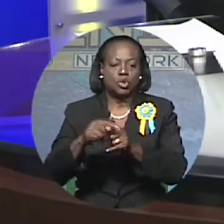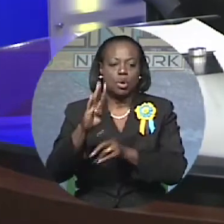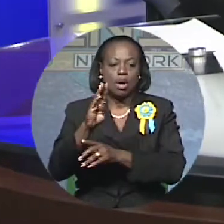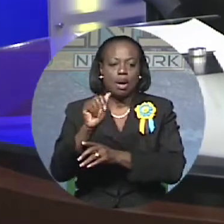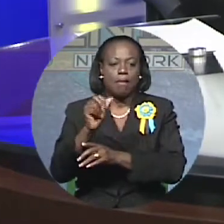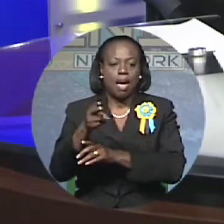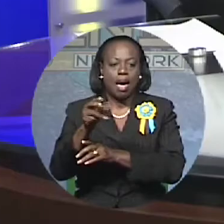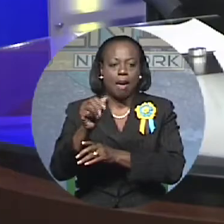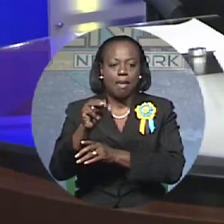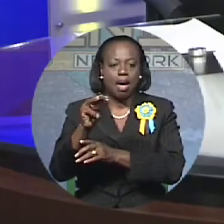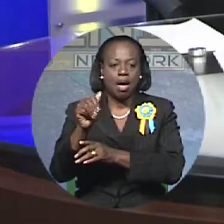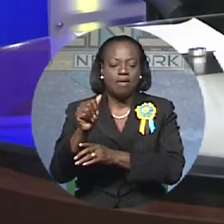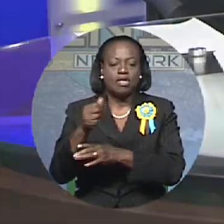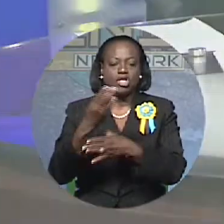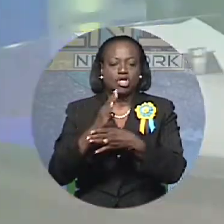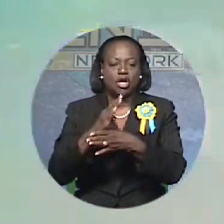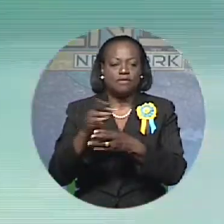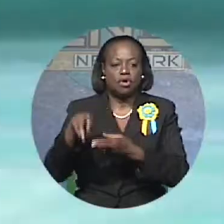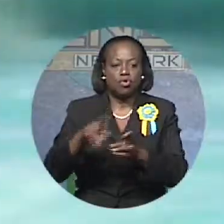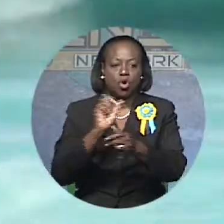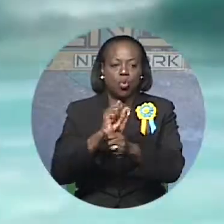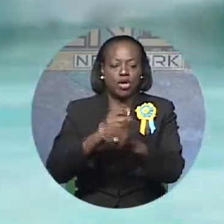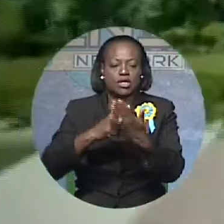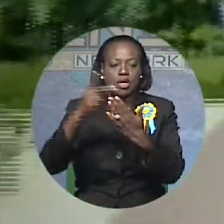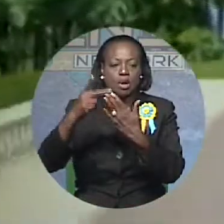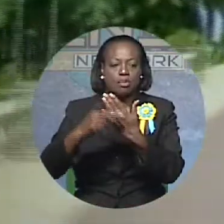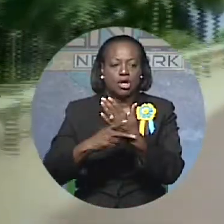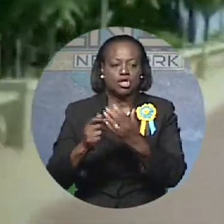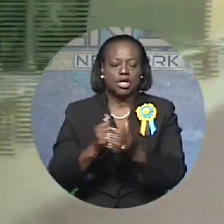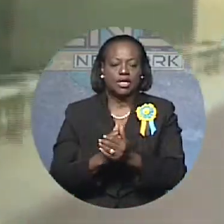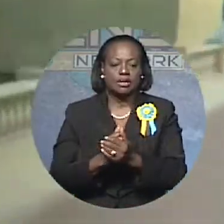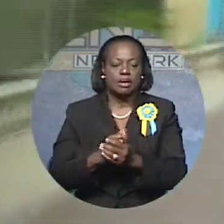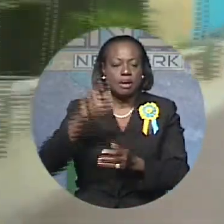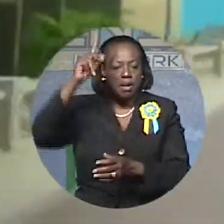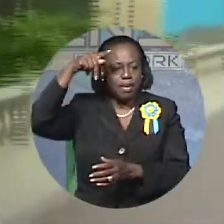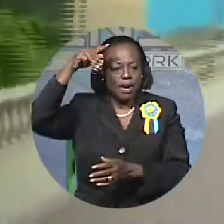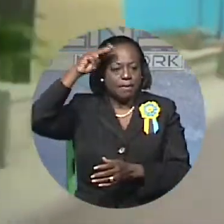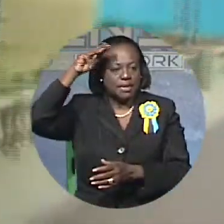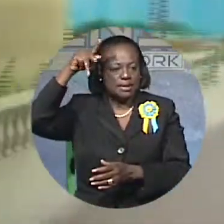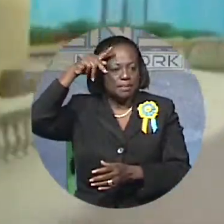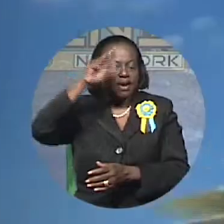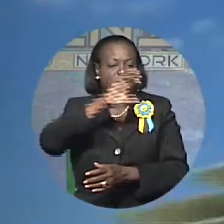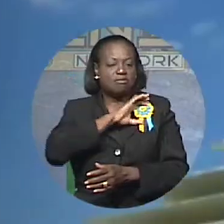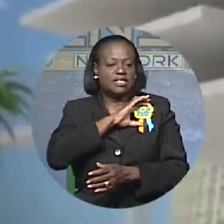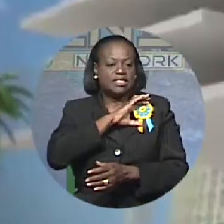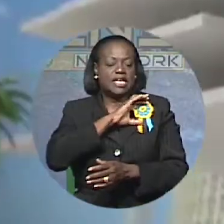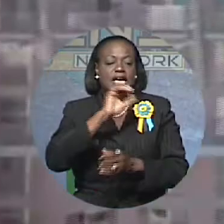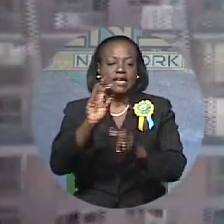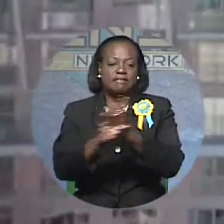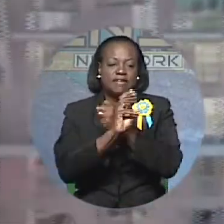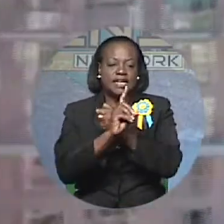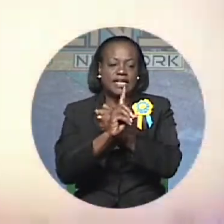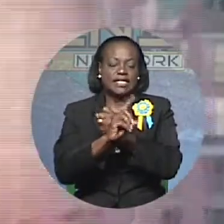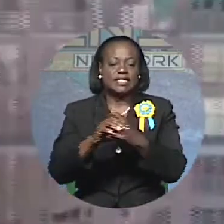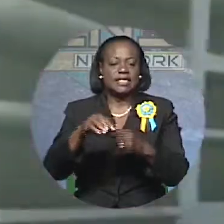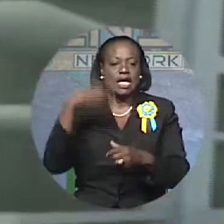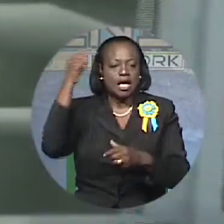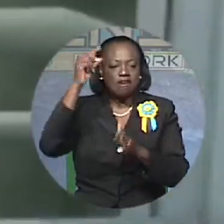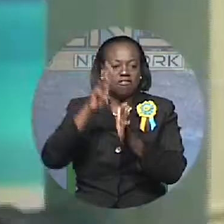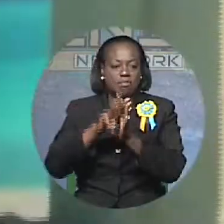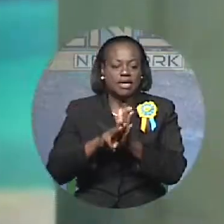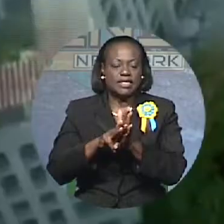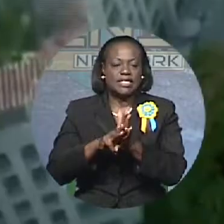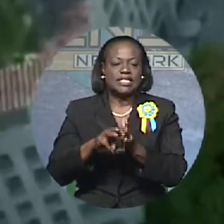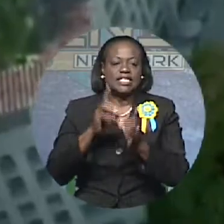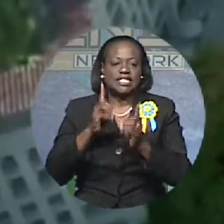Mar for its share of the roadworks project. Now, Prime Minister Perry Christie defended his government's decision, arguing that it's